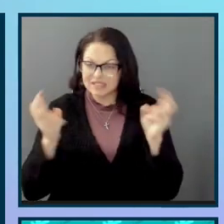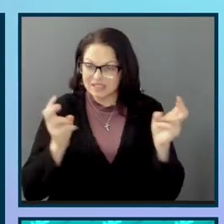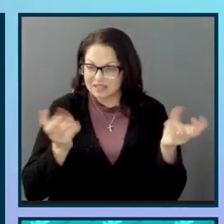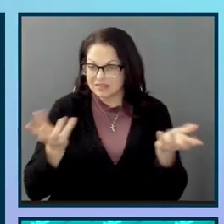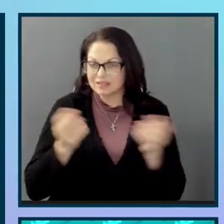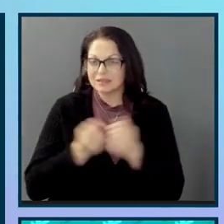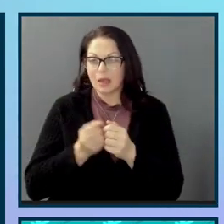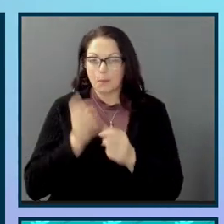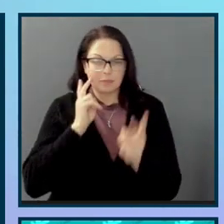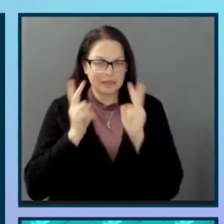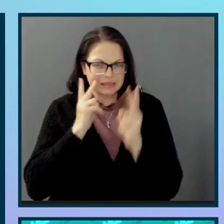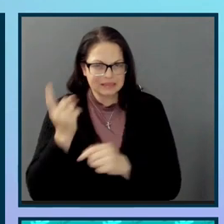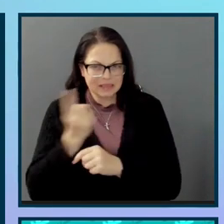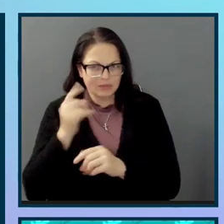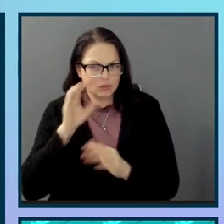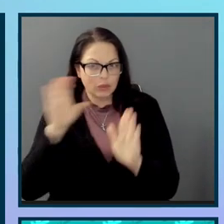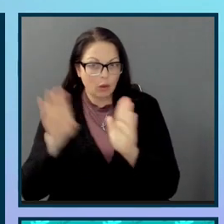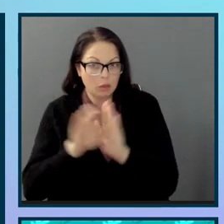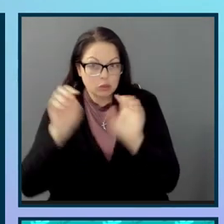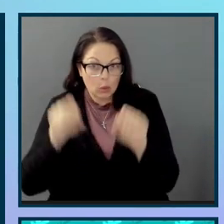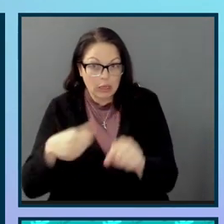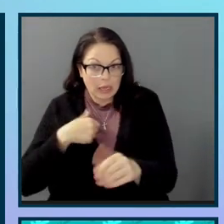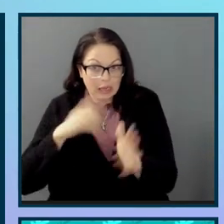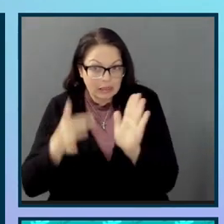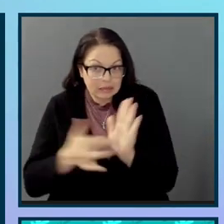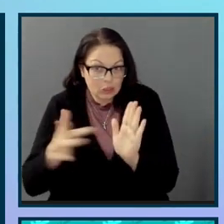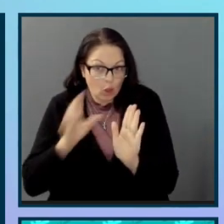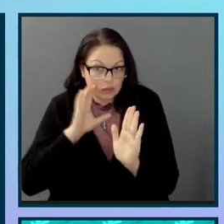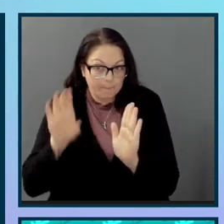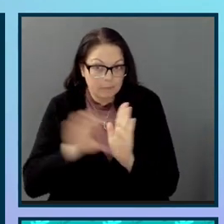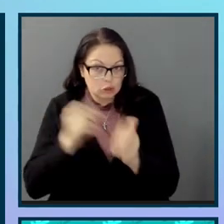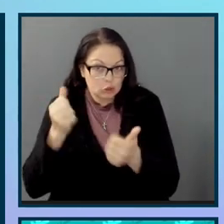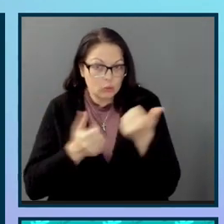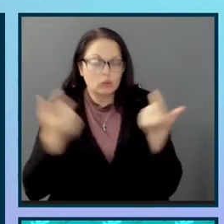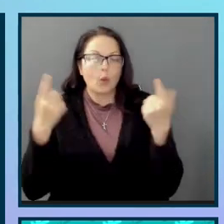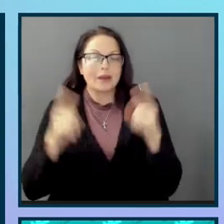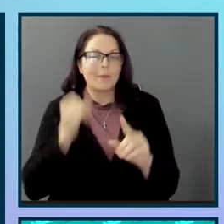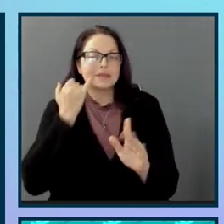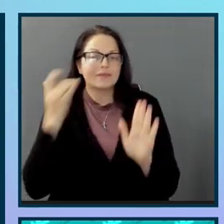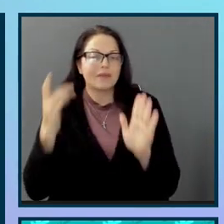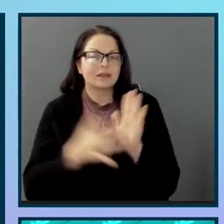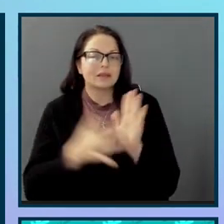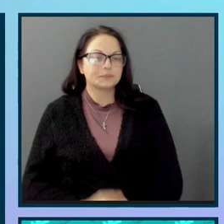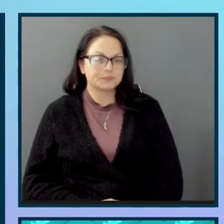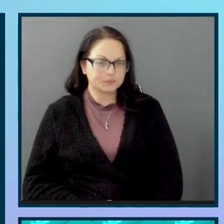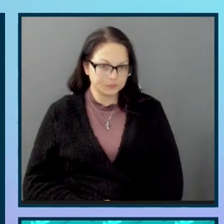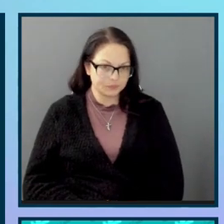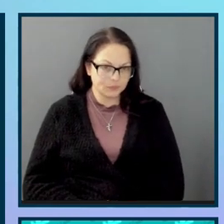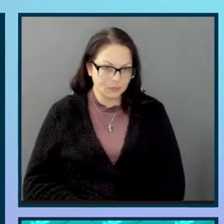Let's see if it's just an image or can I tap into it? Well, yeah, what happens if I tap? So I press